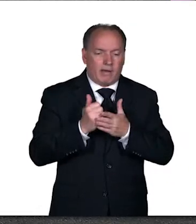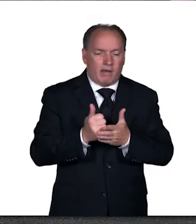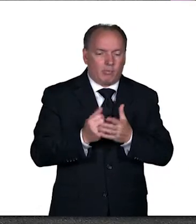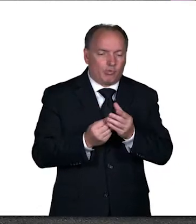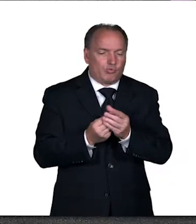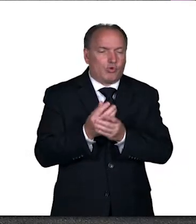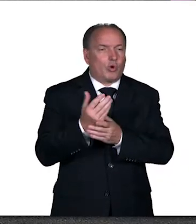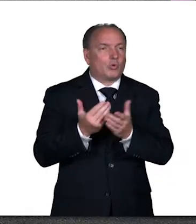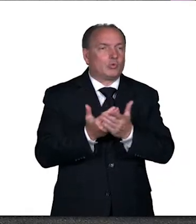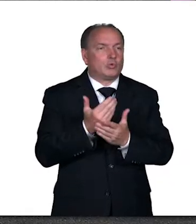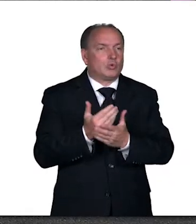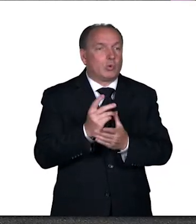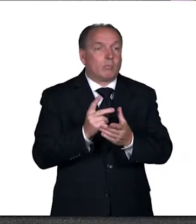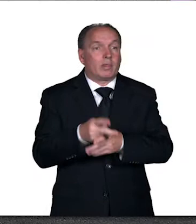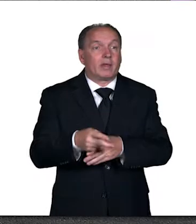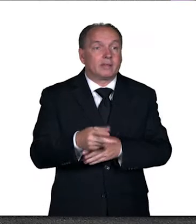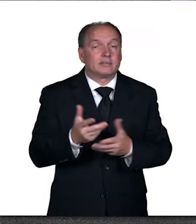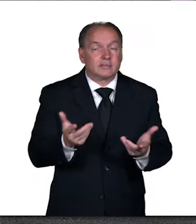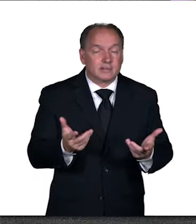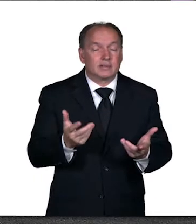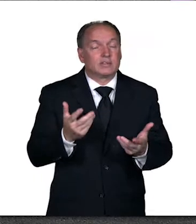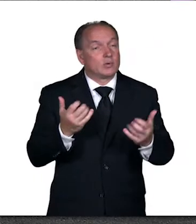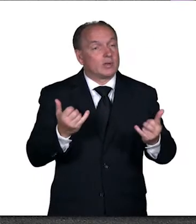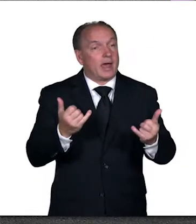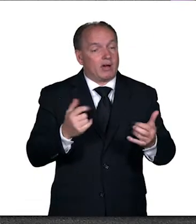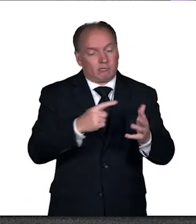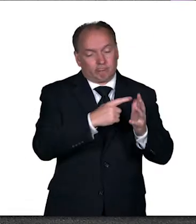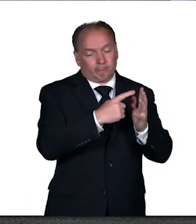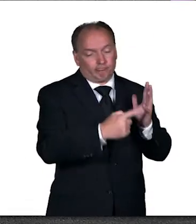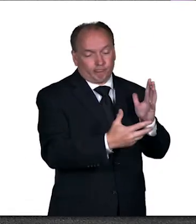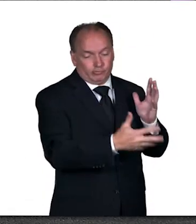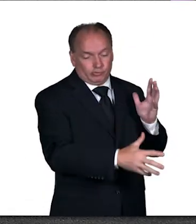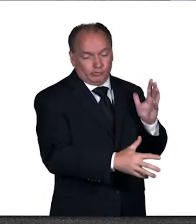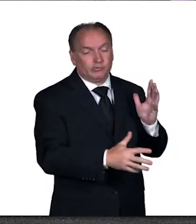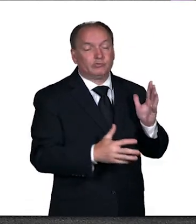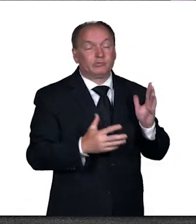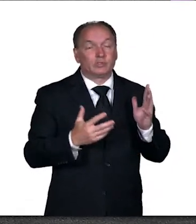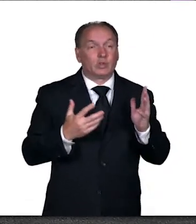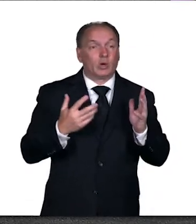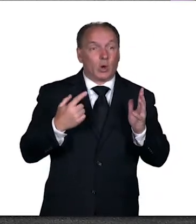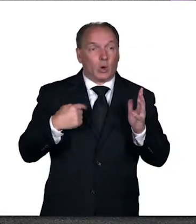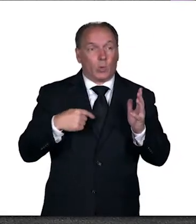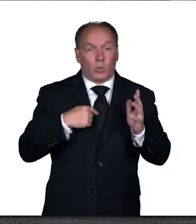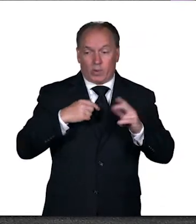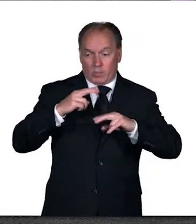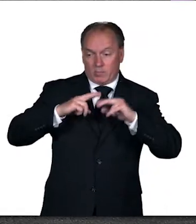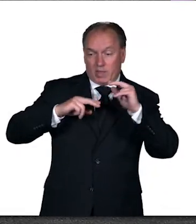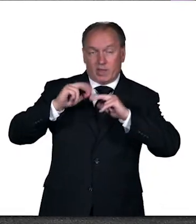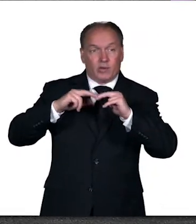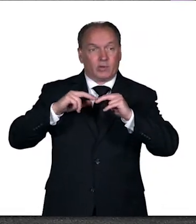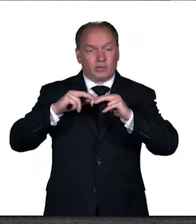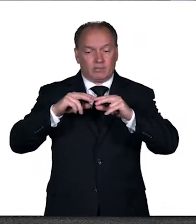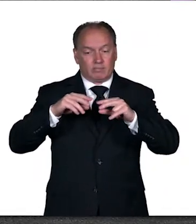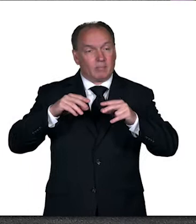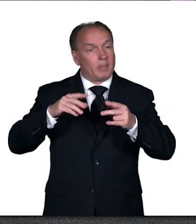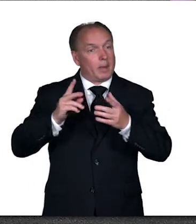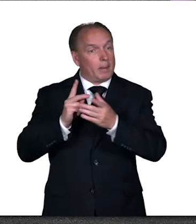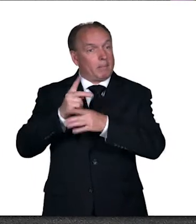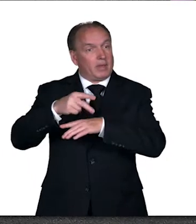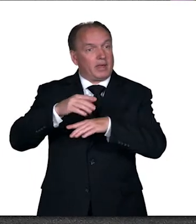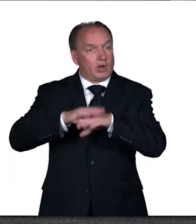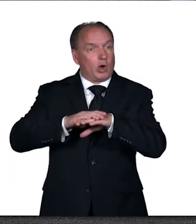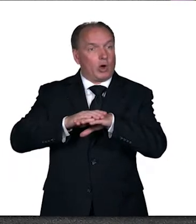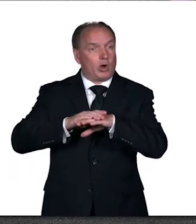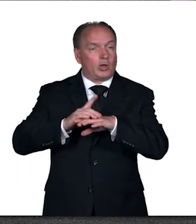new plants. So now we are going to build a plant on our